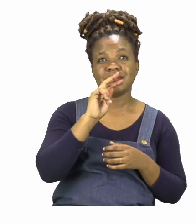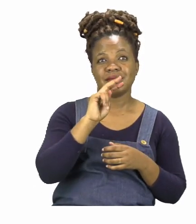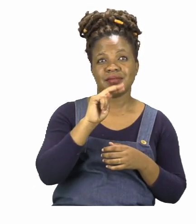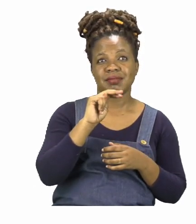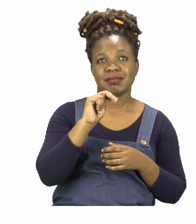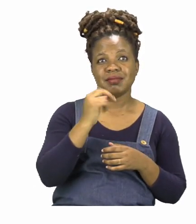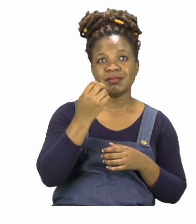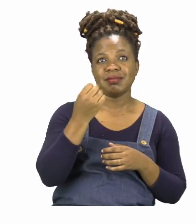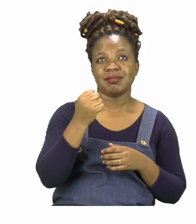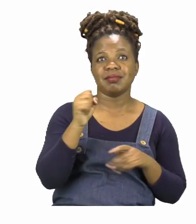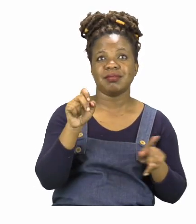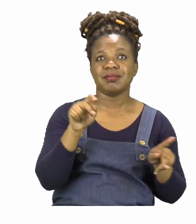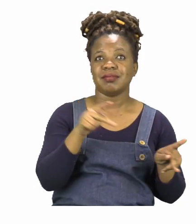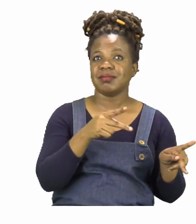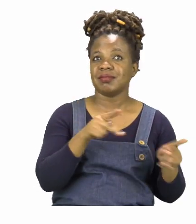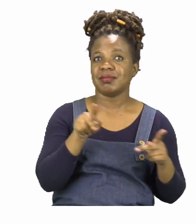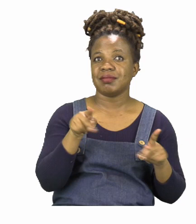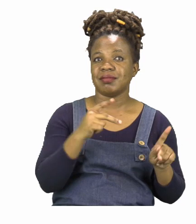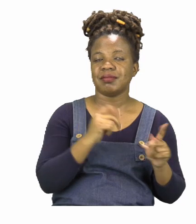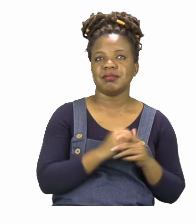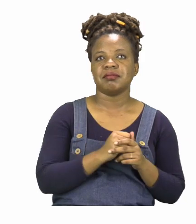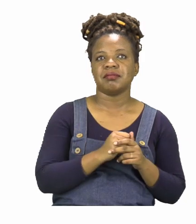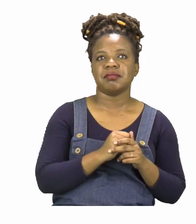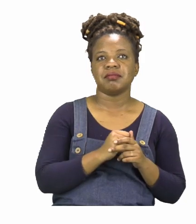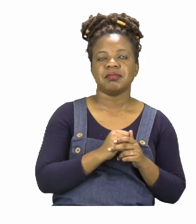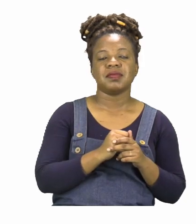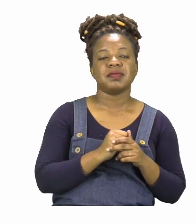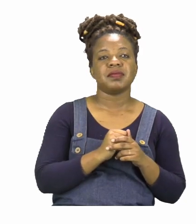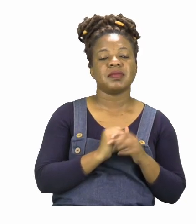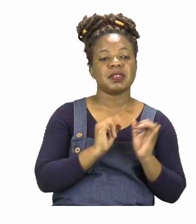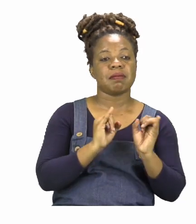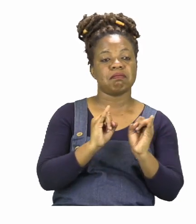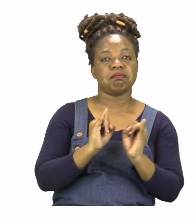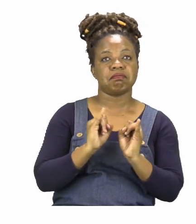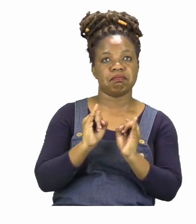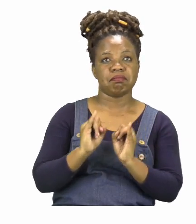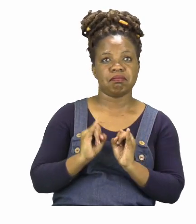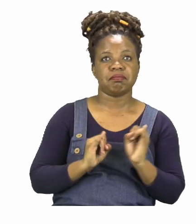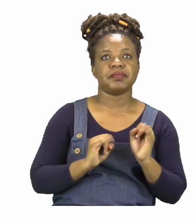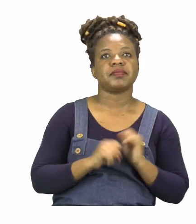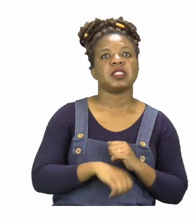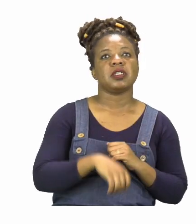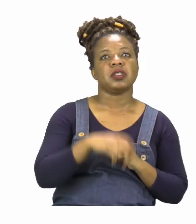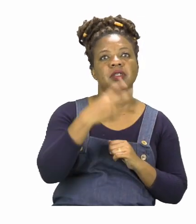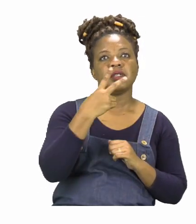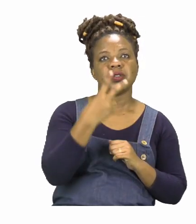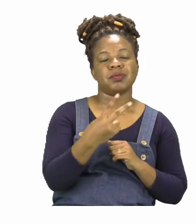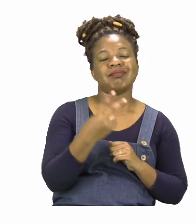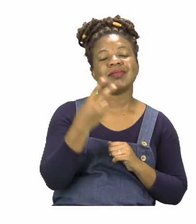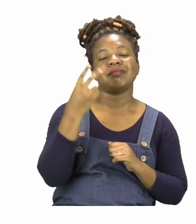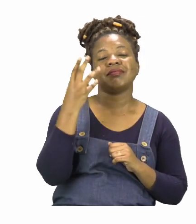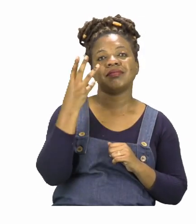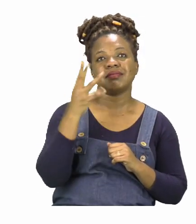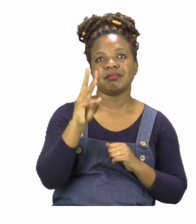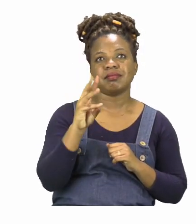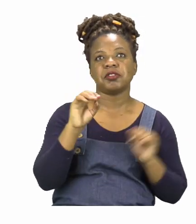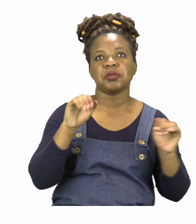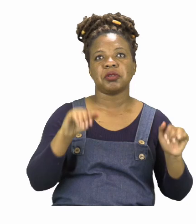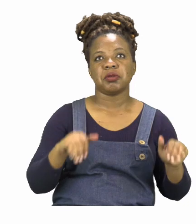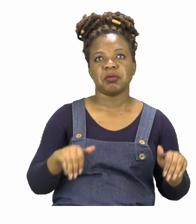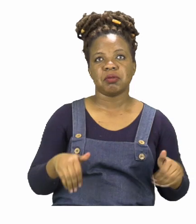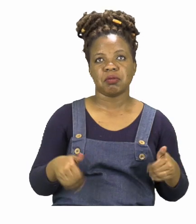party. He invites 26 boys and 19 girls. How